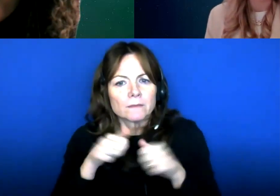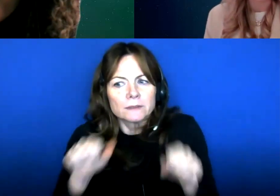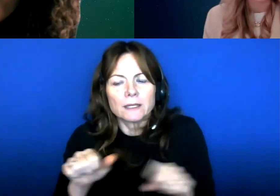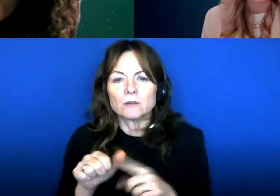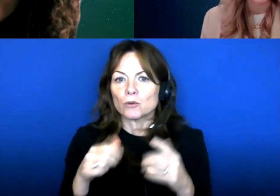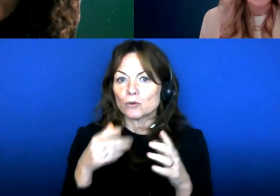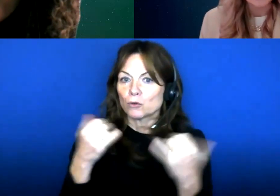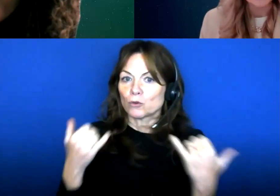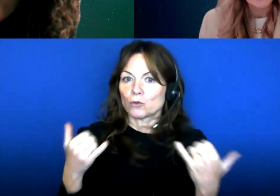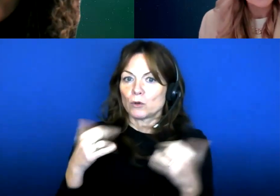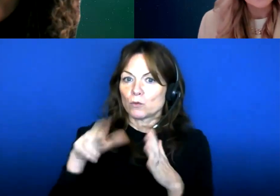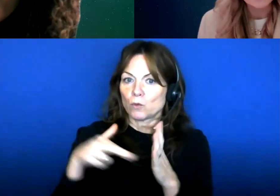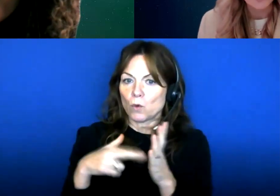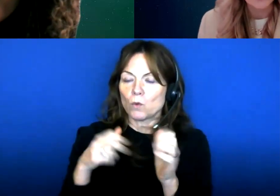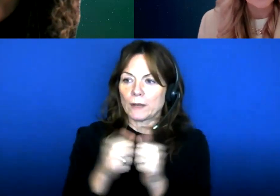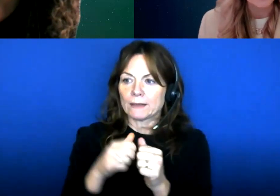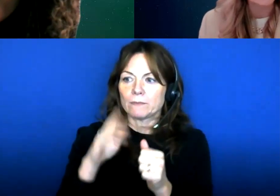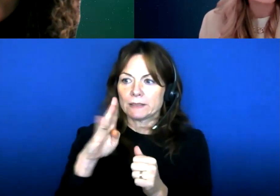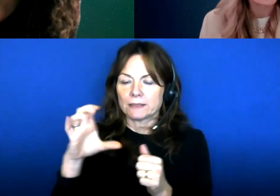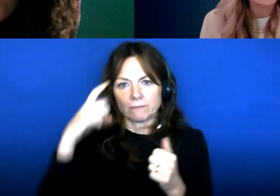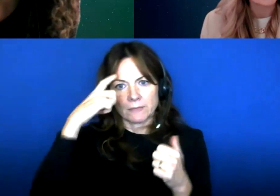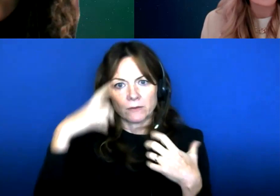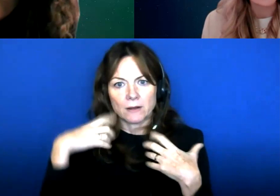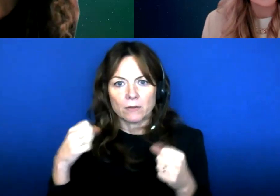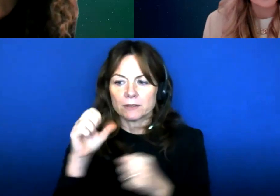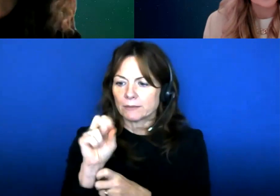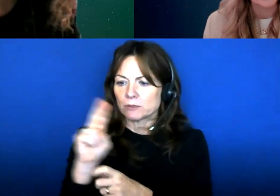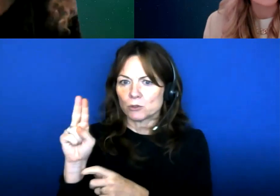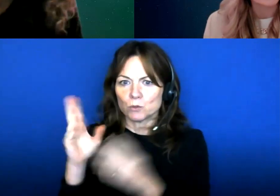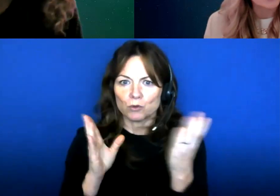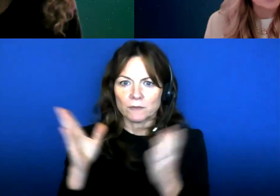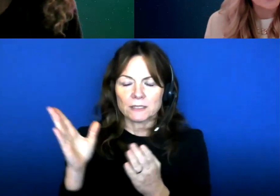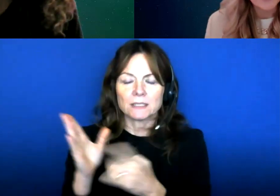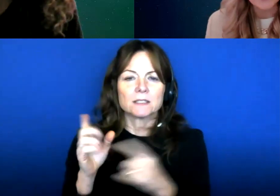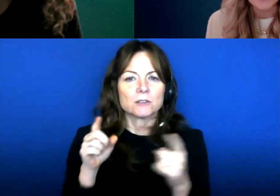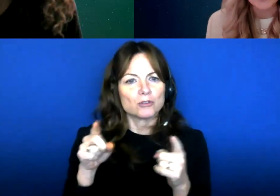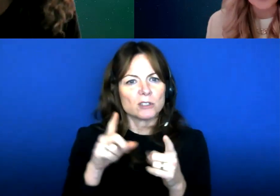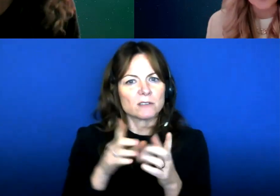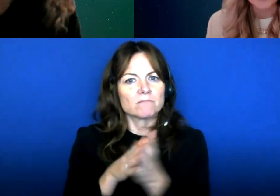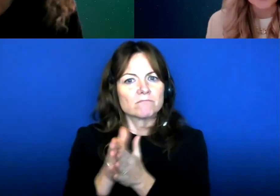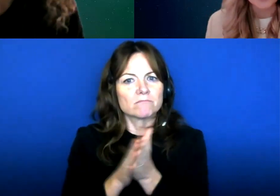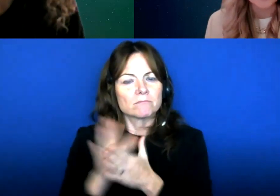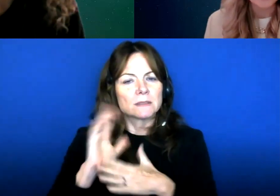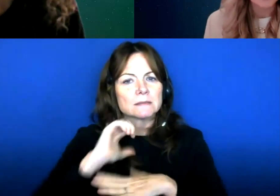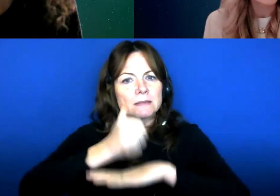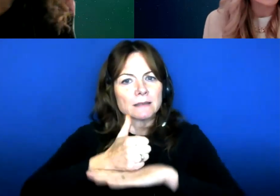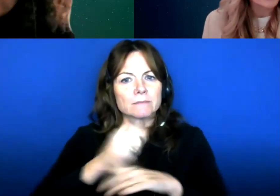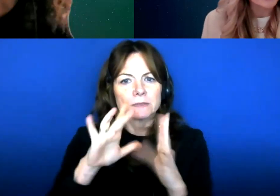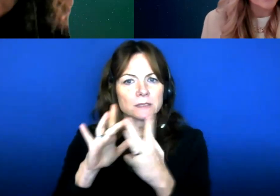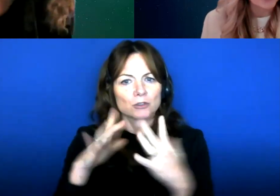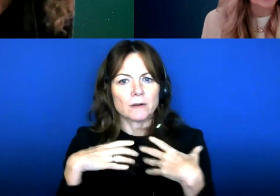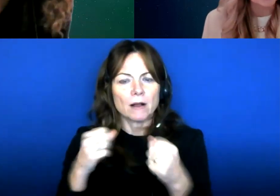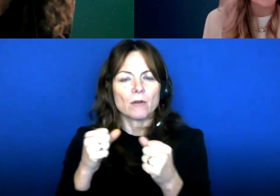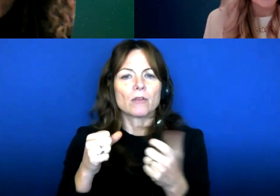and Substance Use Services, Kim's focus is on supporting the implementation of virtual and digital health initiatives,